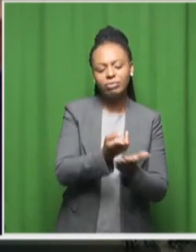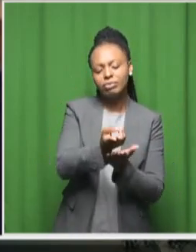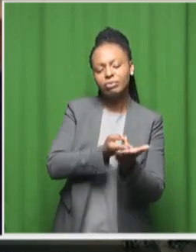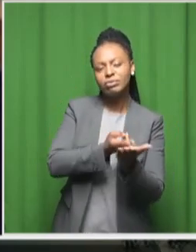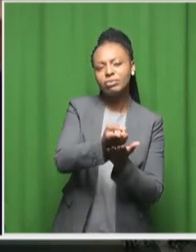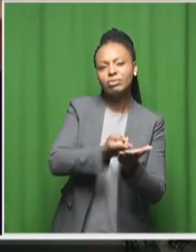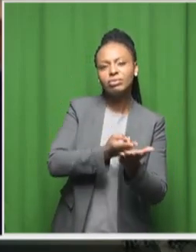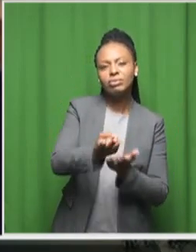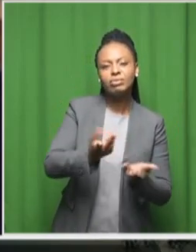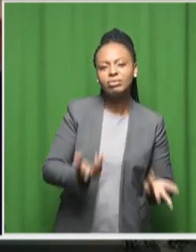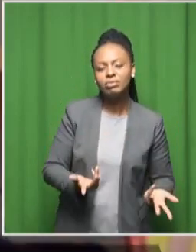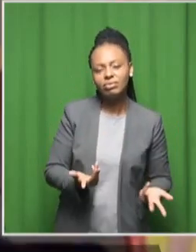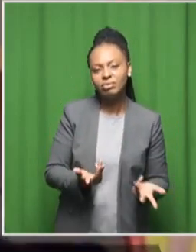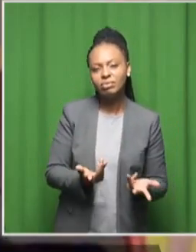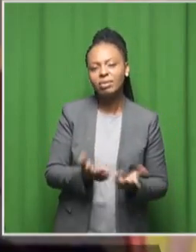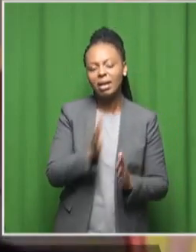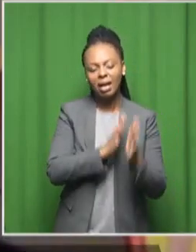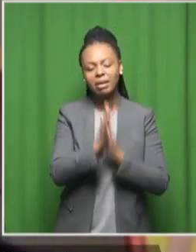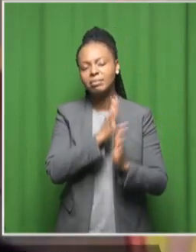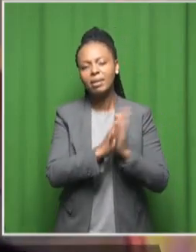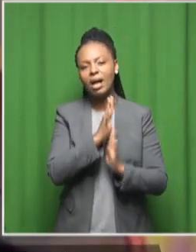radiology is basically